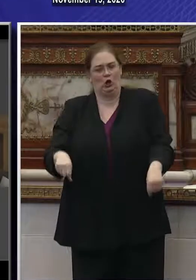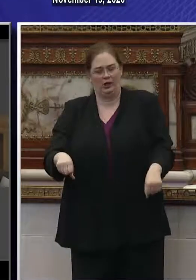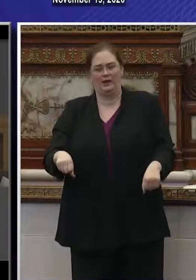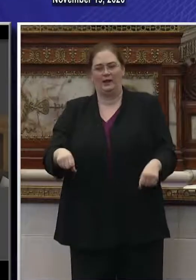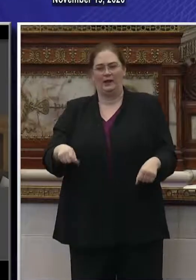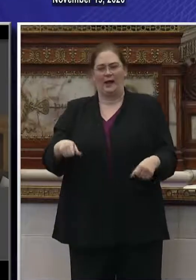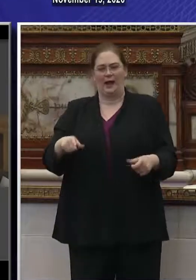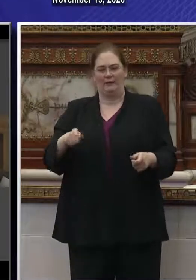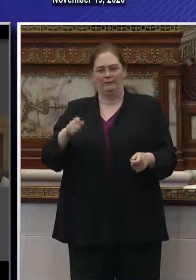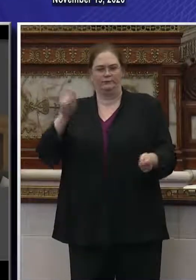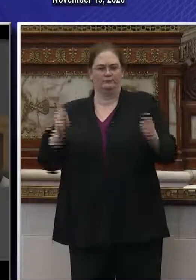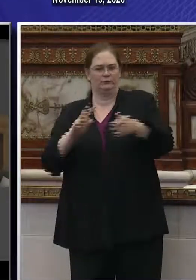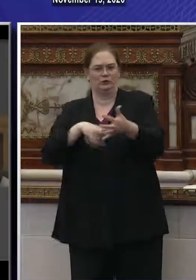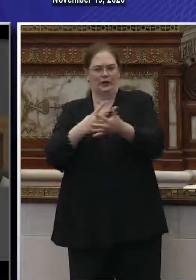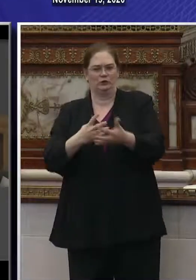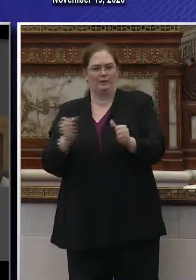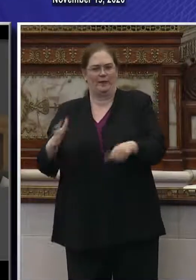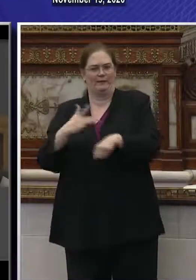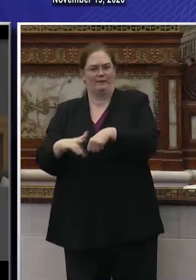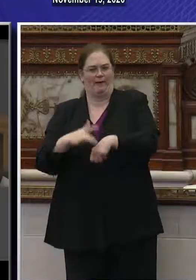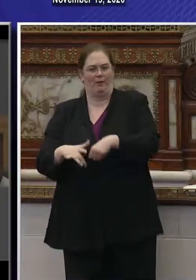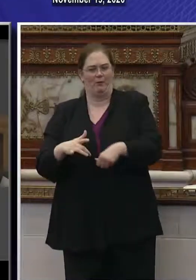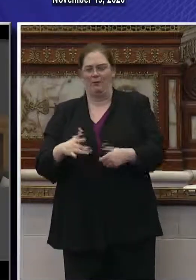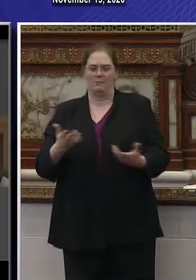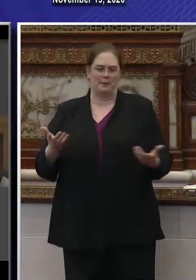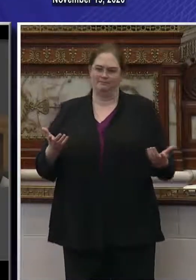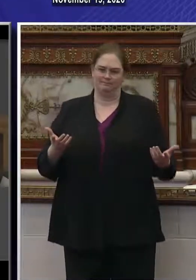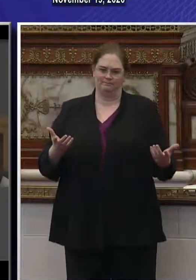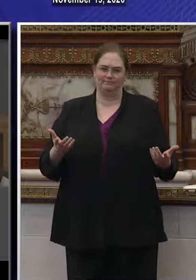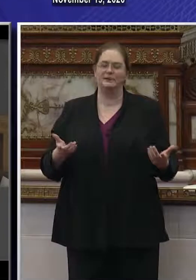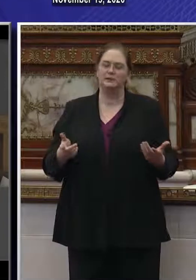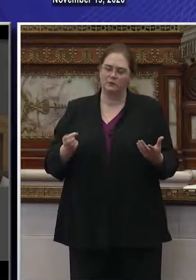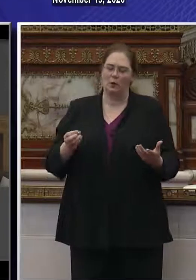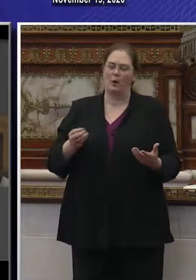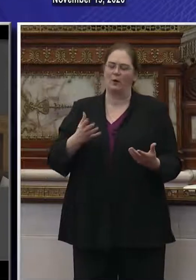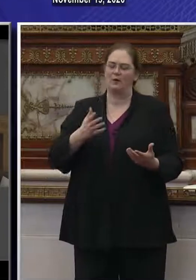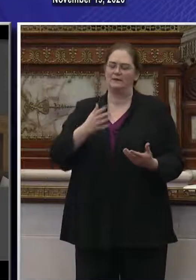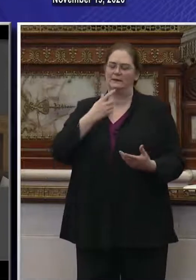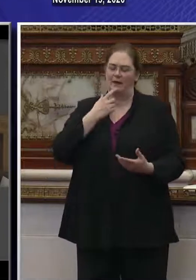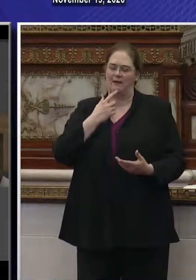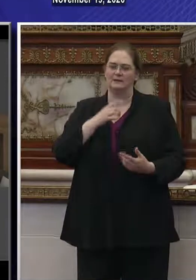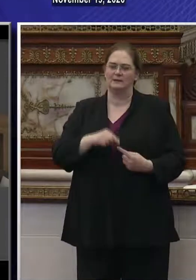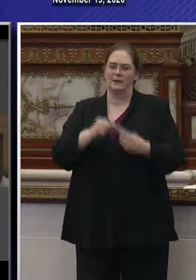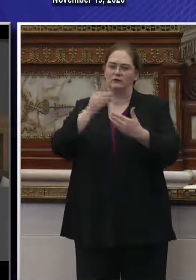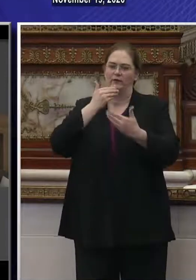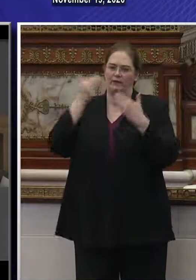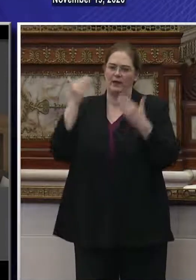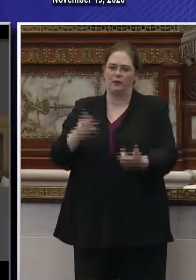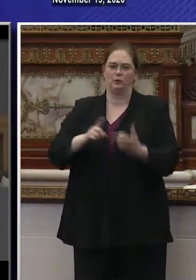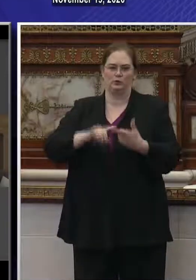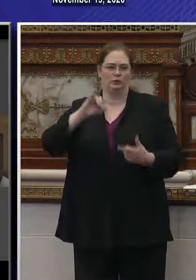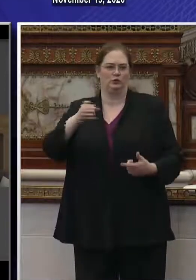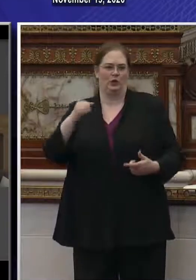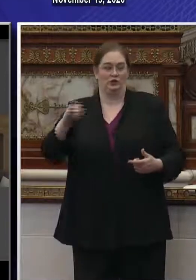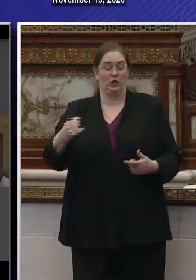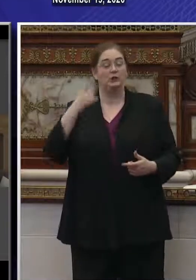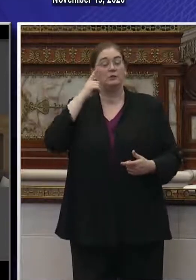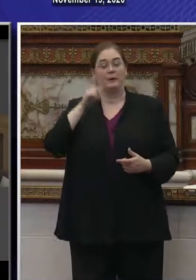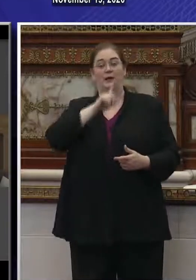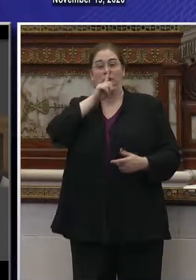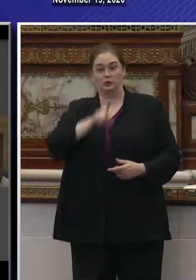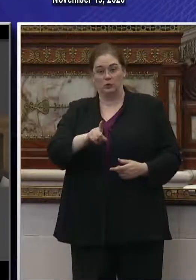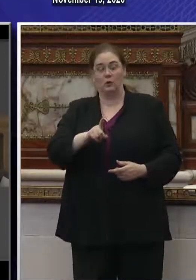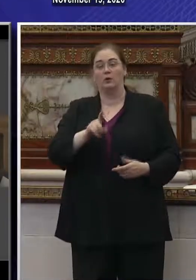certainly made themselves available. So I certainly want to send a special thank you to Johnson & Johnson for making